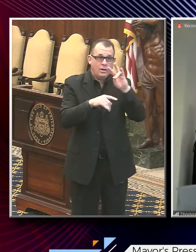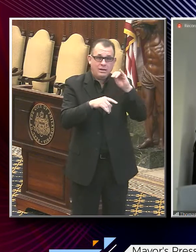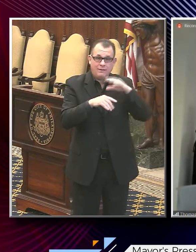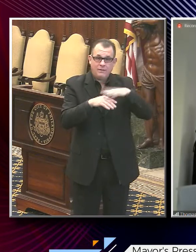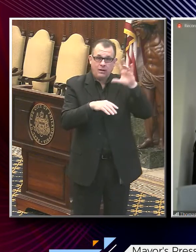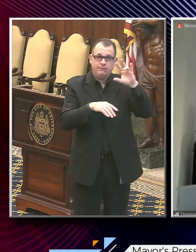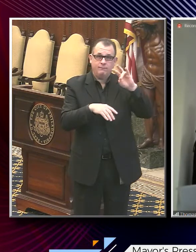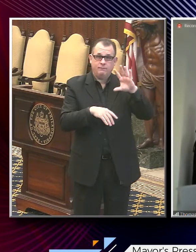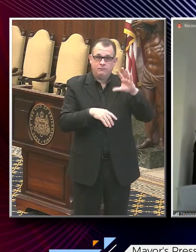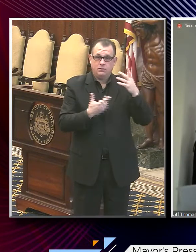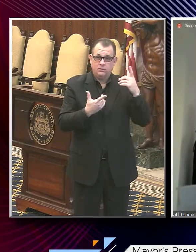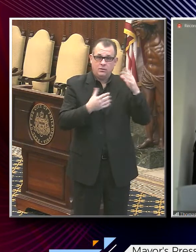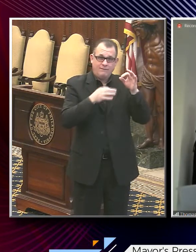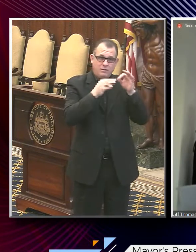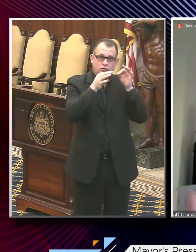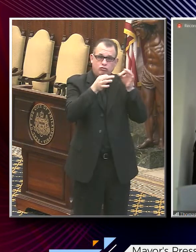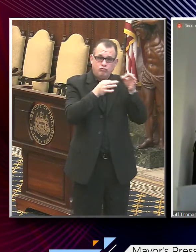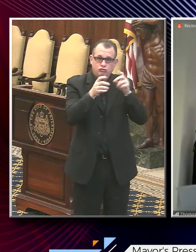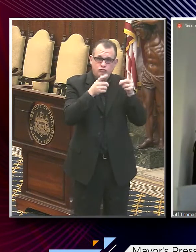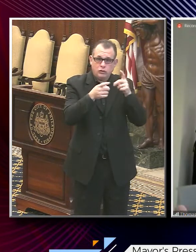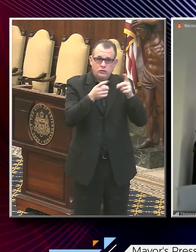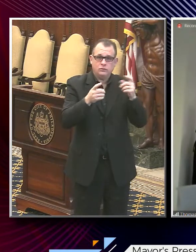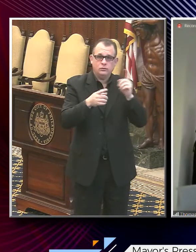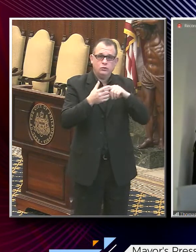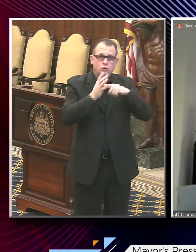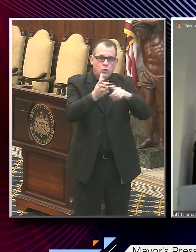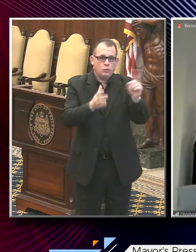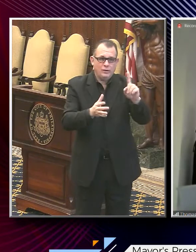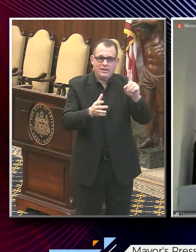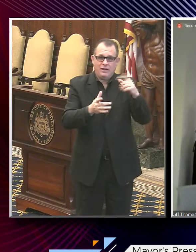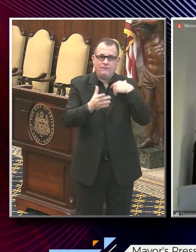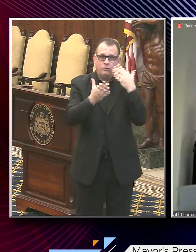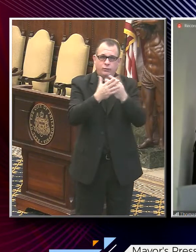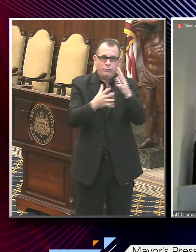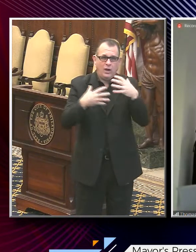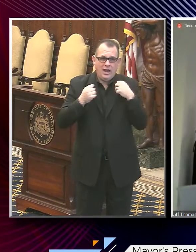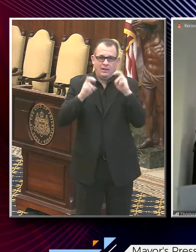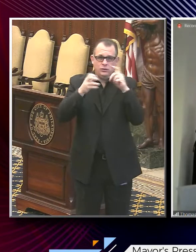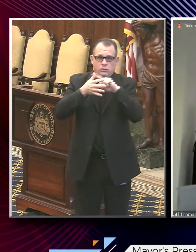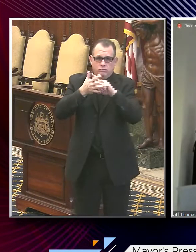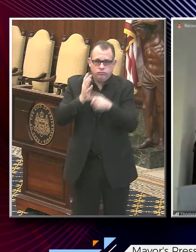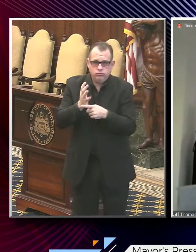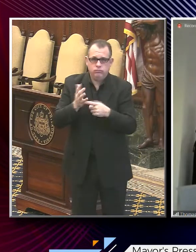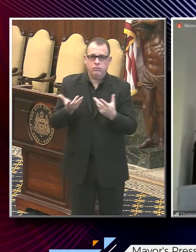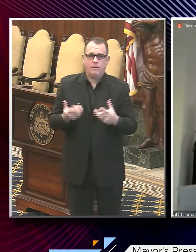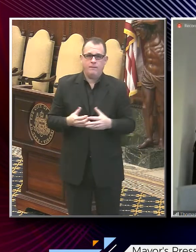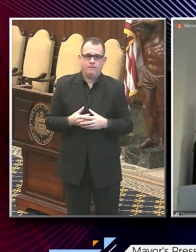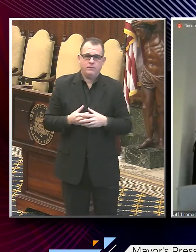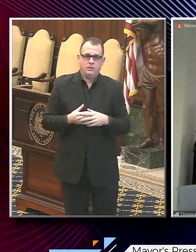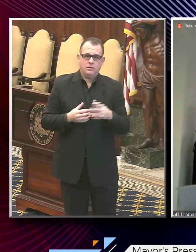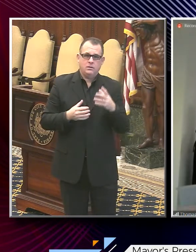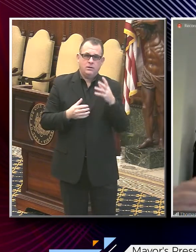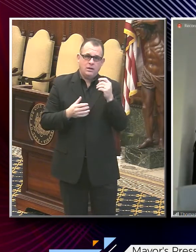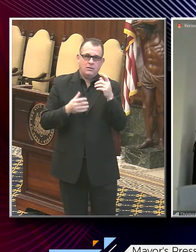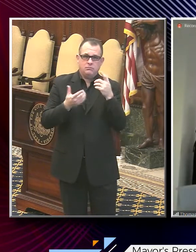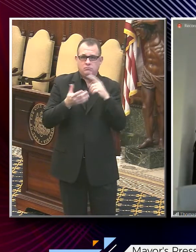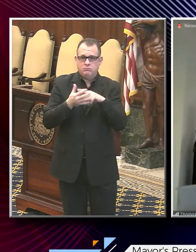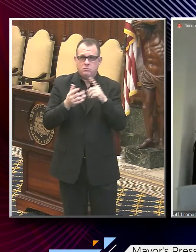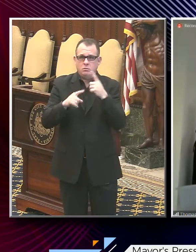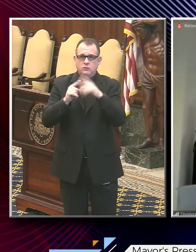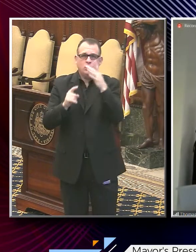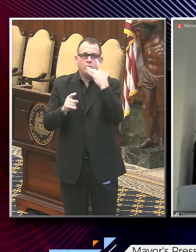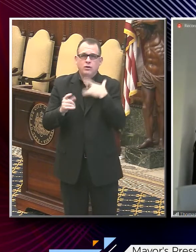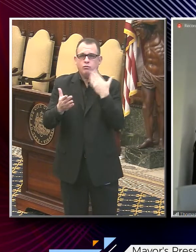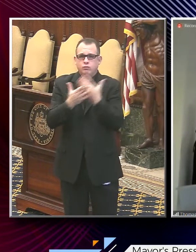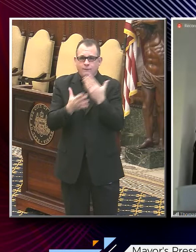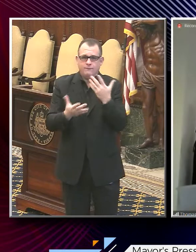75 who they'll be given directions as to where they can go and just show the fact that their birth date. And there are other people who have medical conditions, and they'll